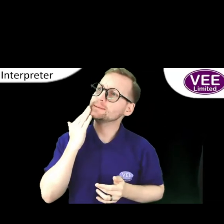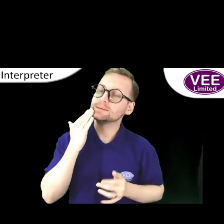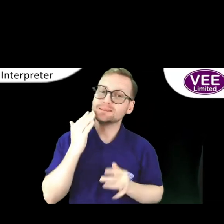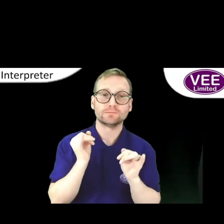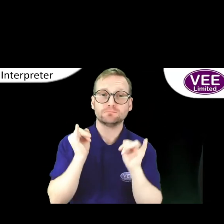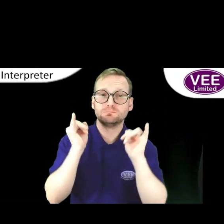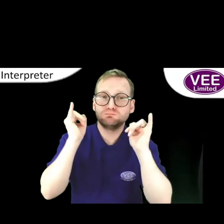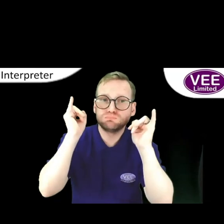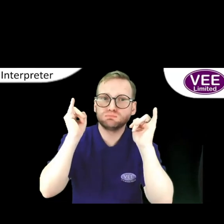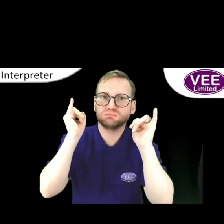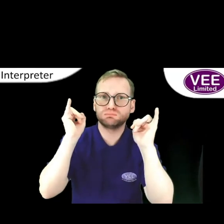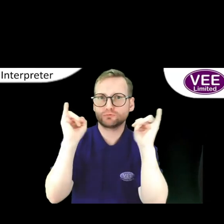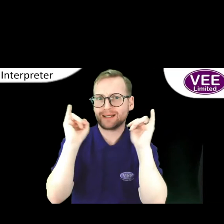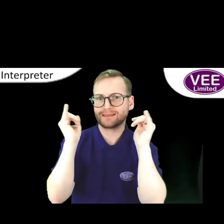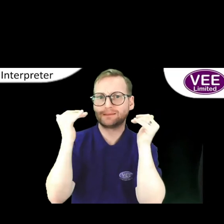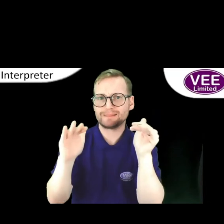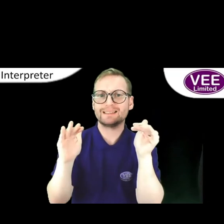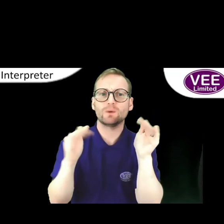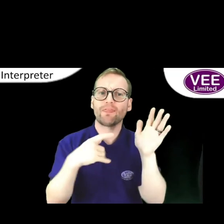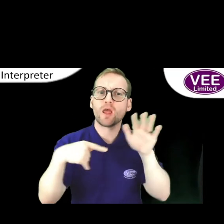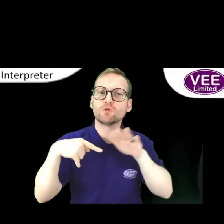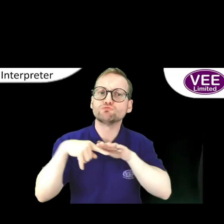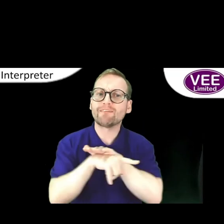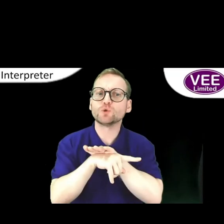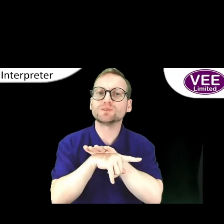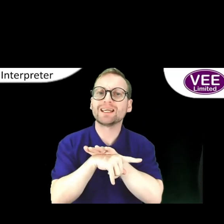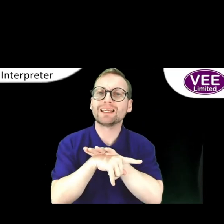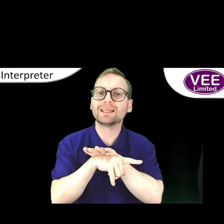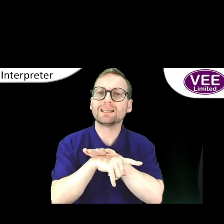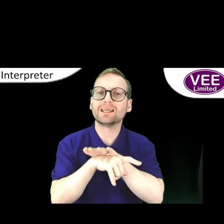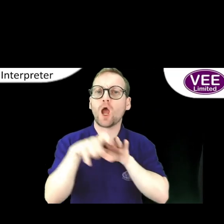crisis, with the refugee crisis,